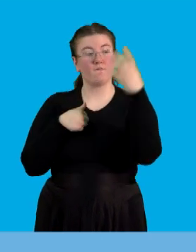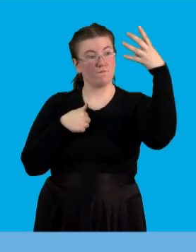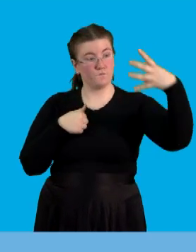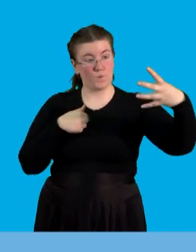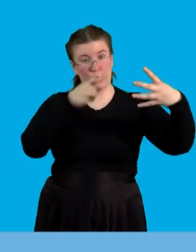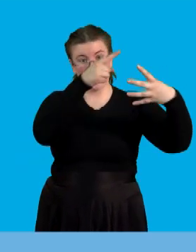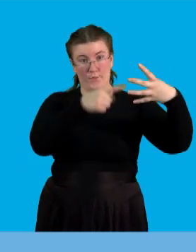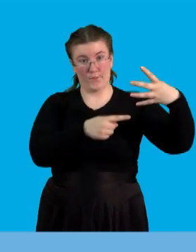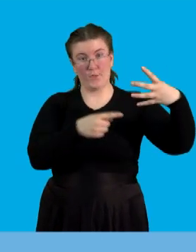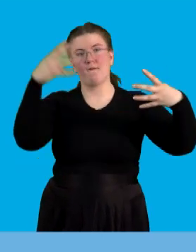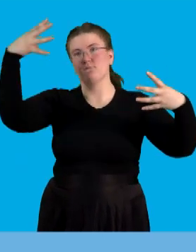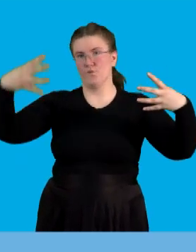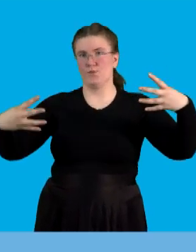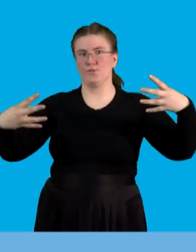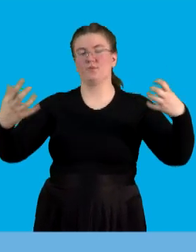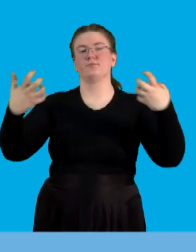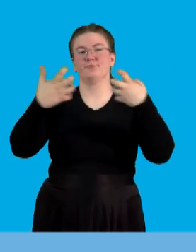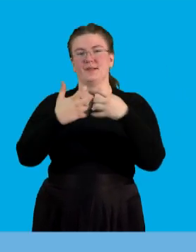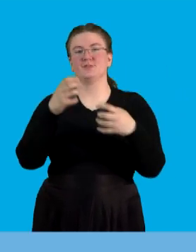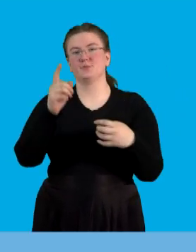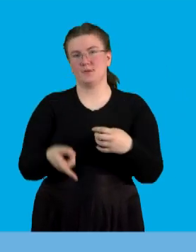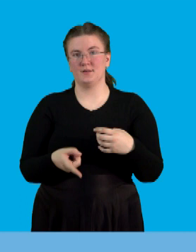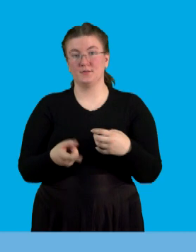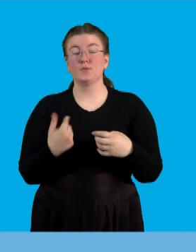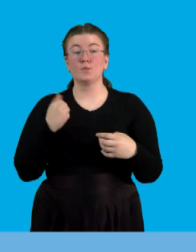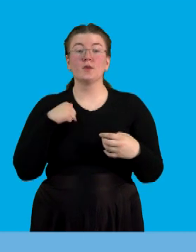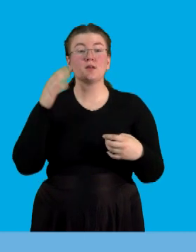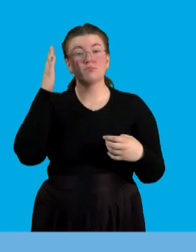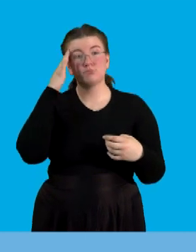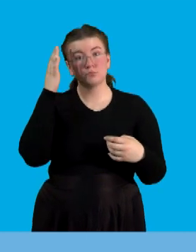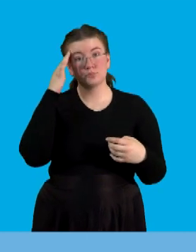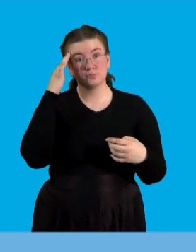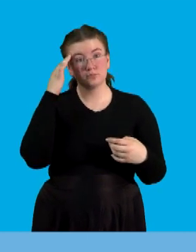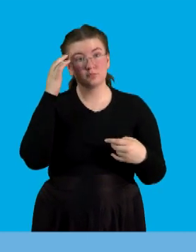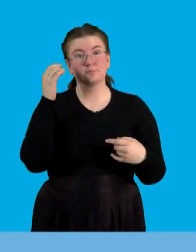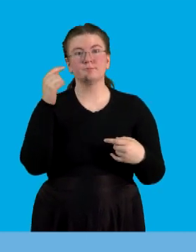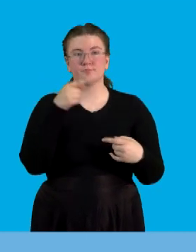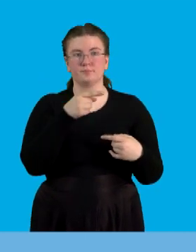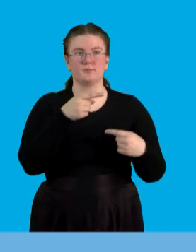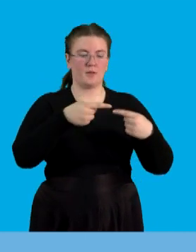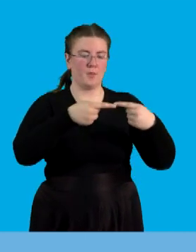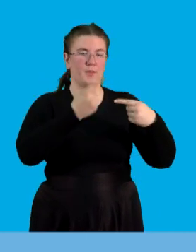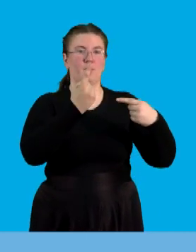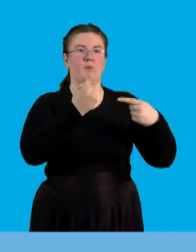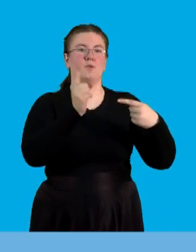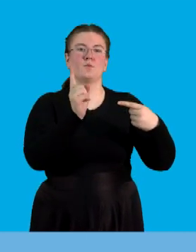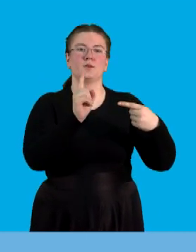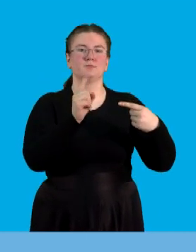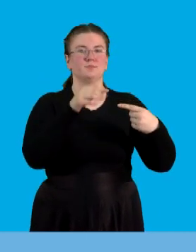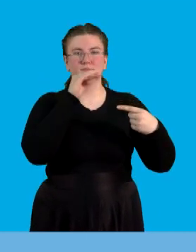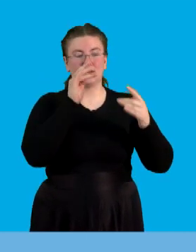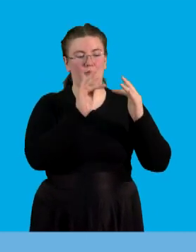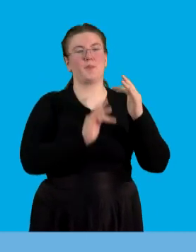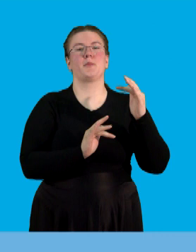another. So we have 4 symbols that we need to match on each of those names. We do know that this is a wire that is